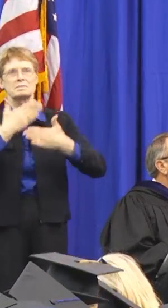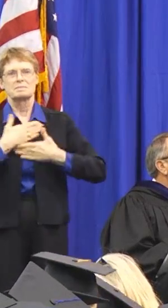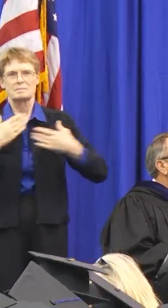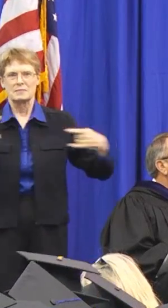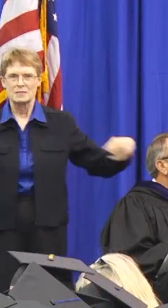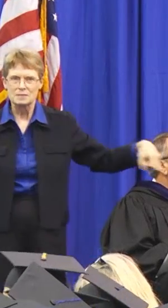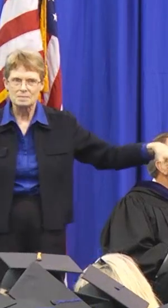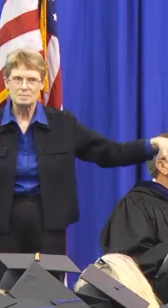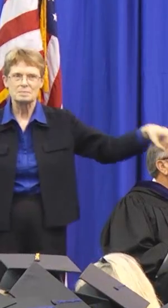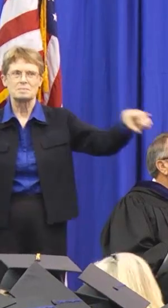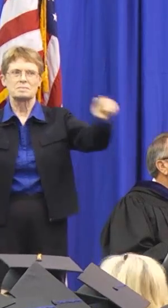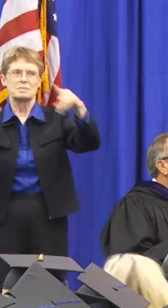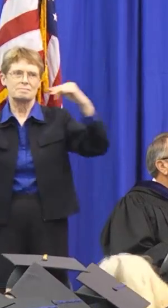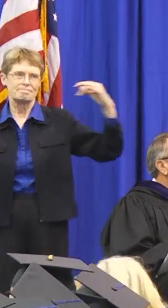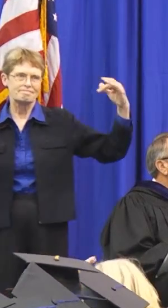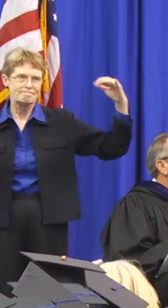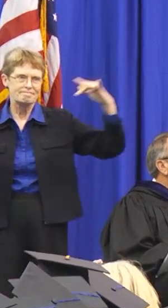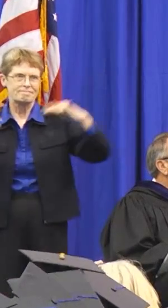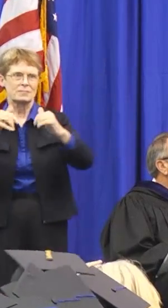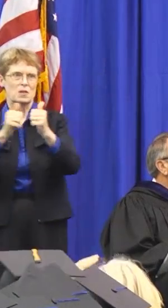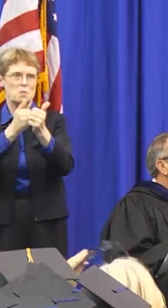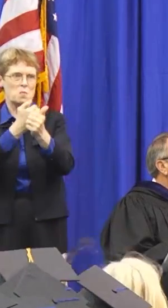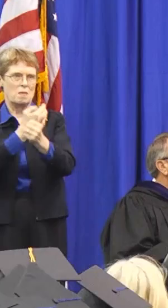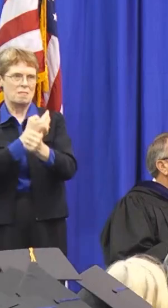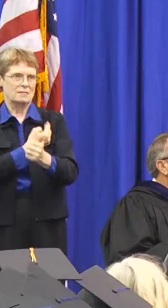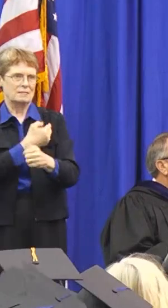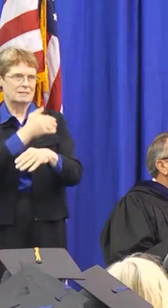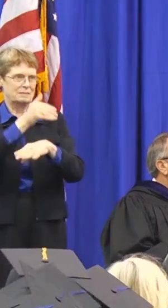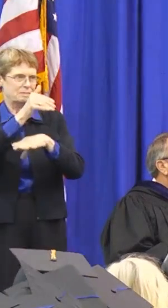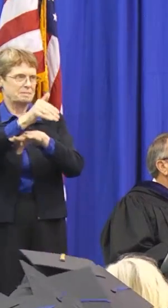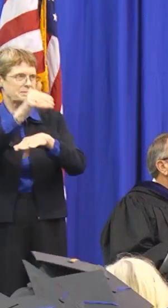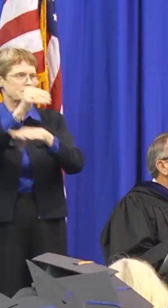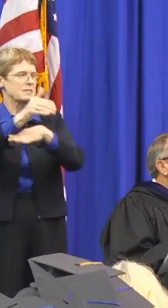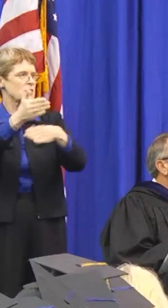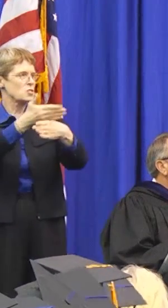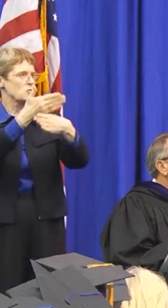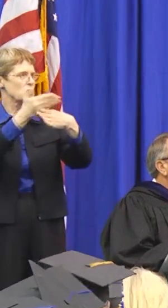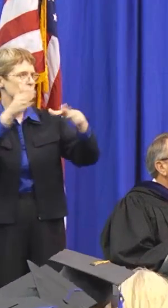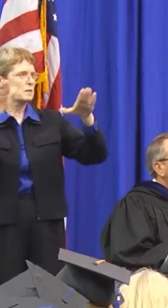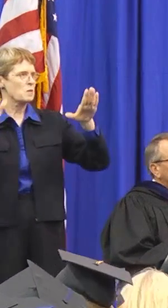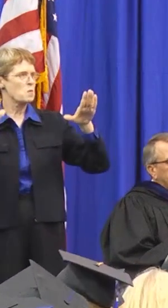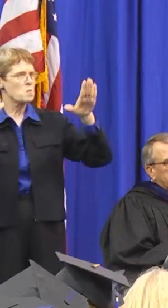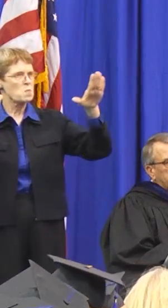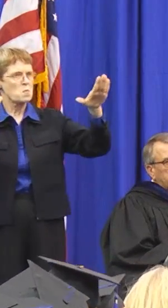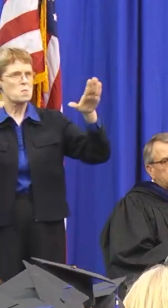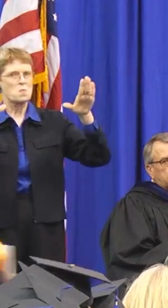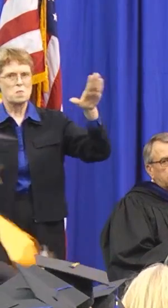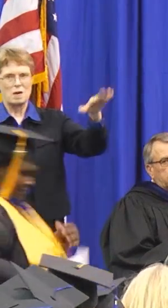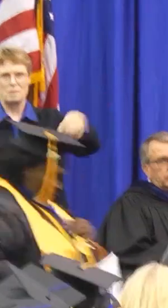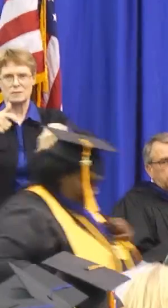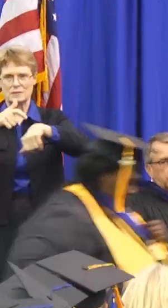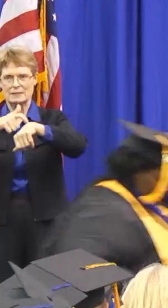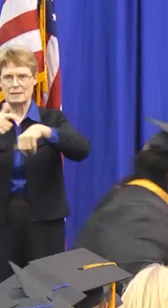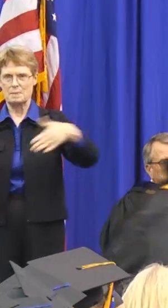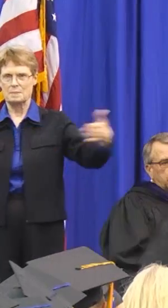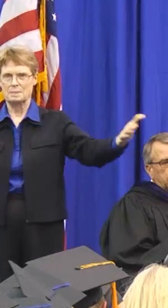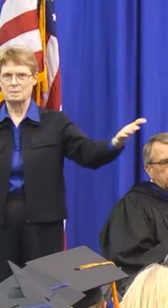of you with us this evening to share this wonderful occasion with us.